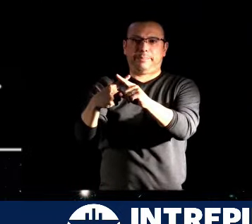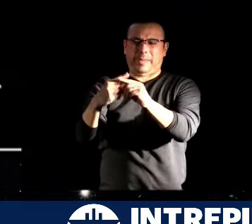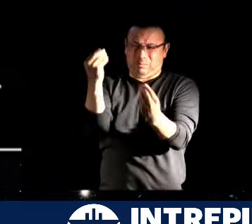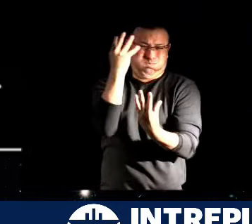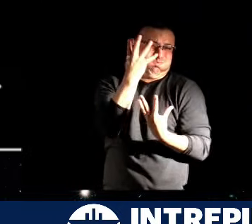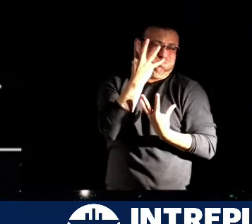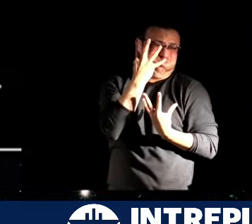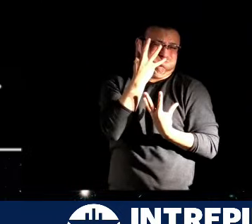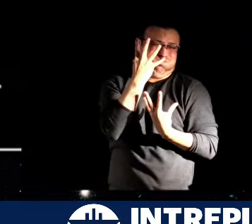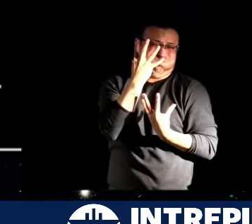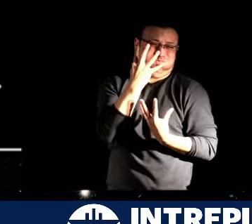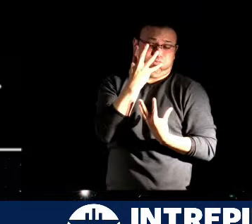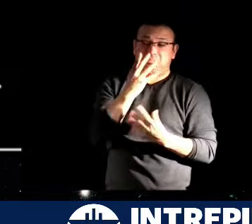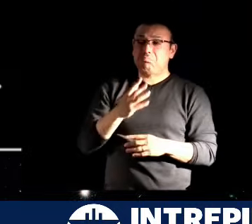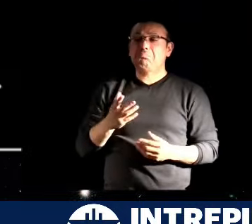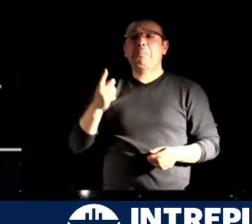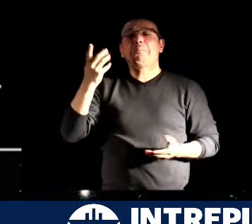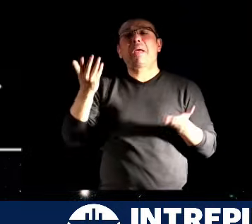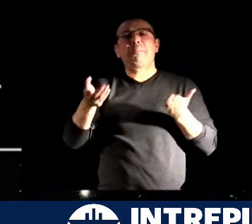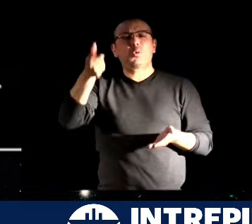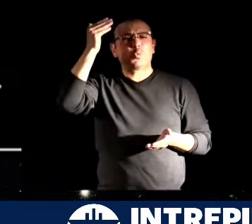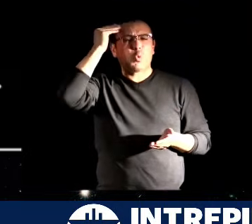Other orbiters that you might